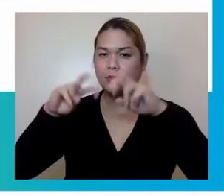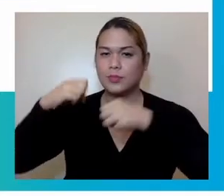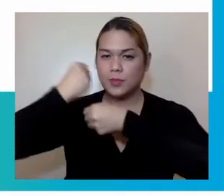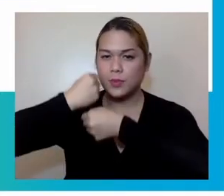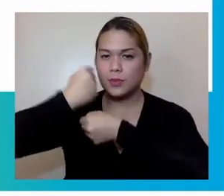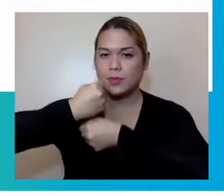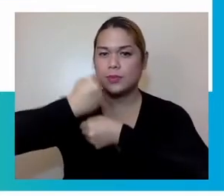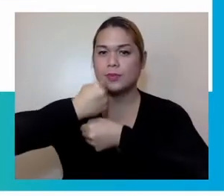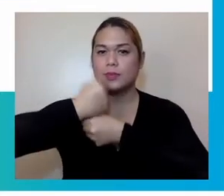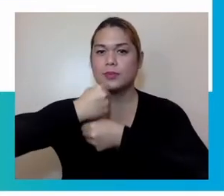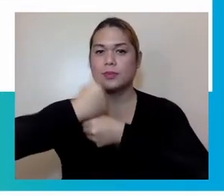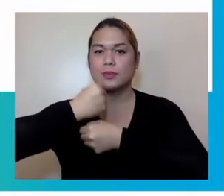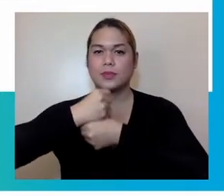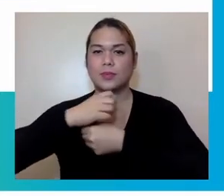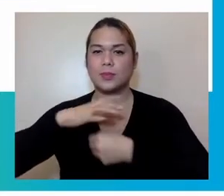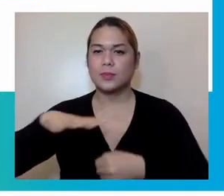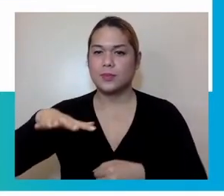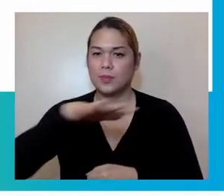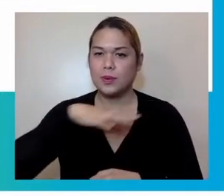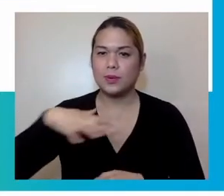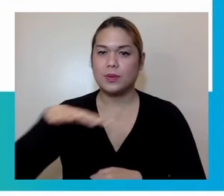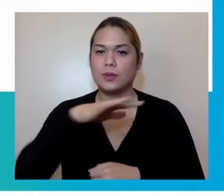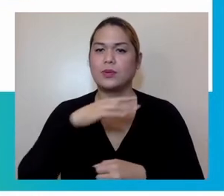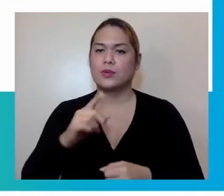important questions that can only help.